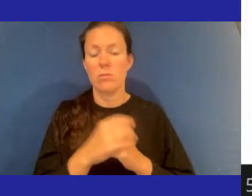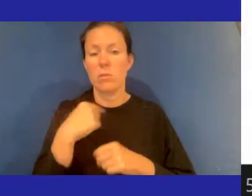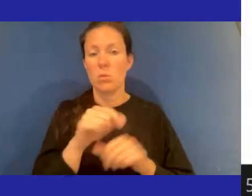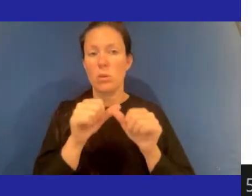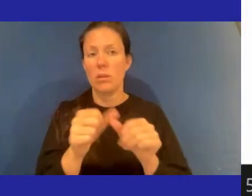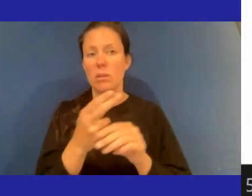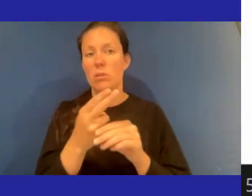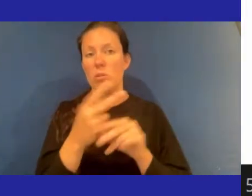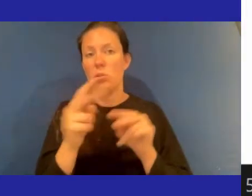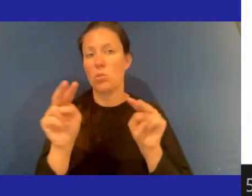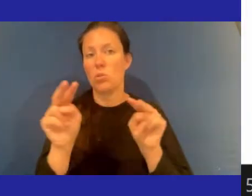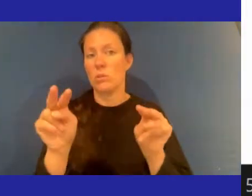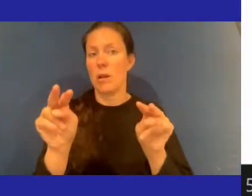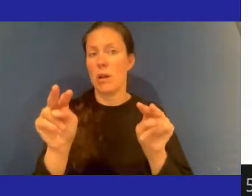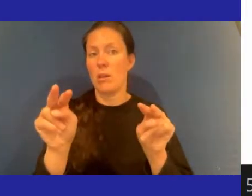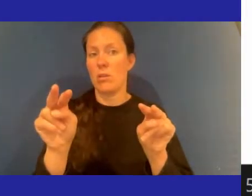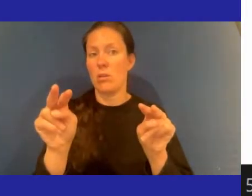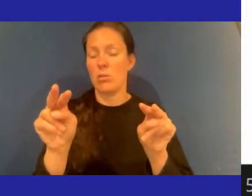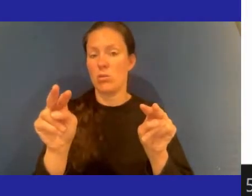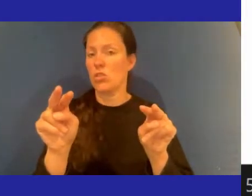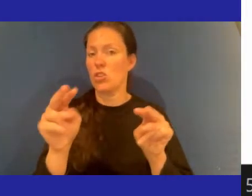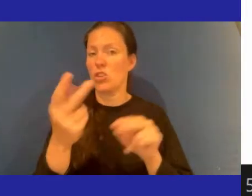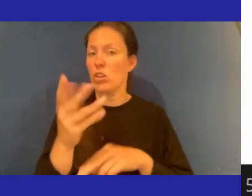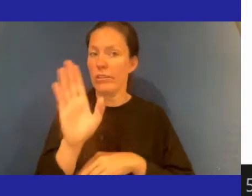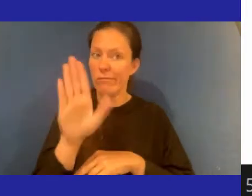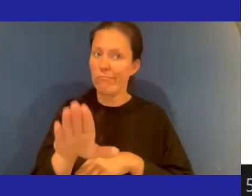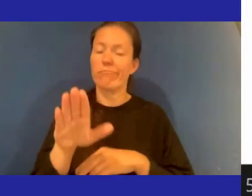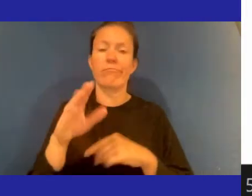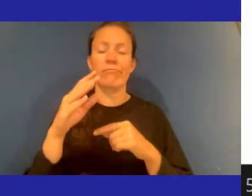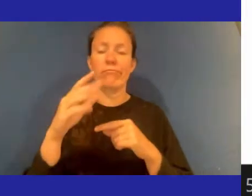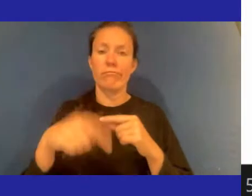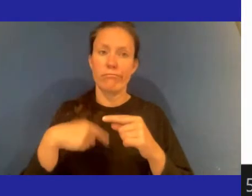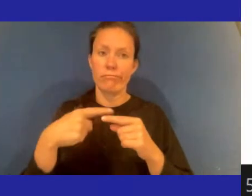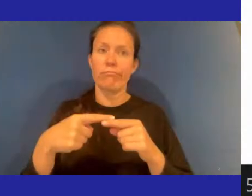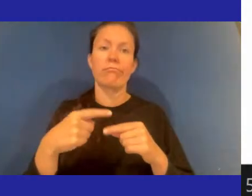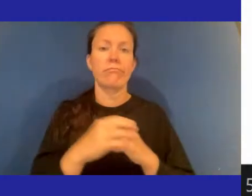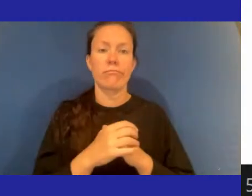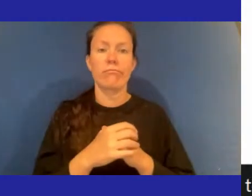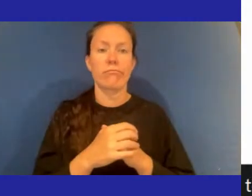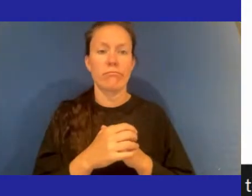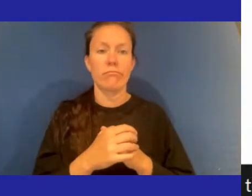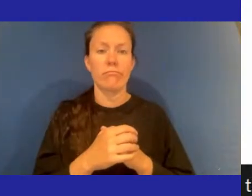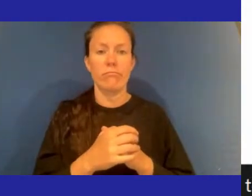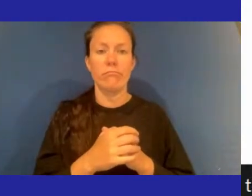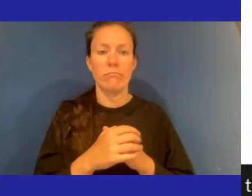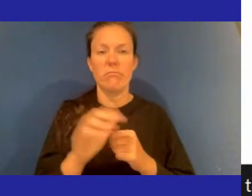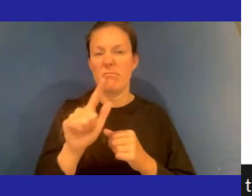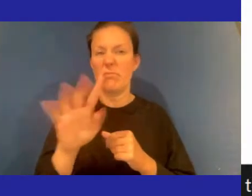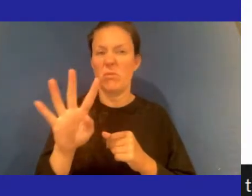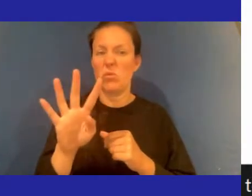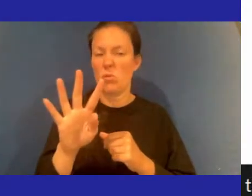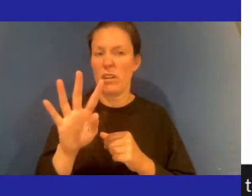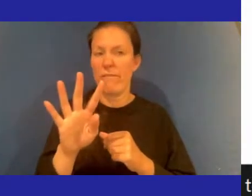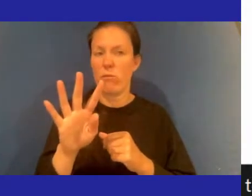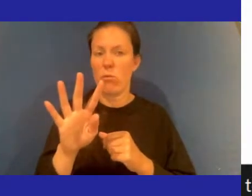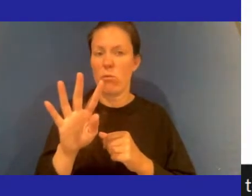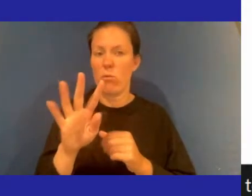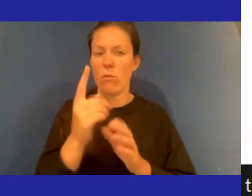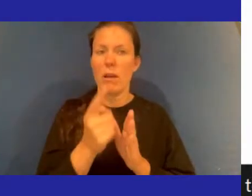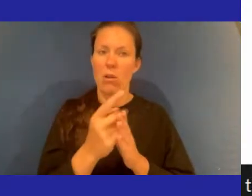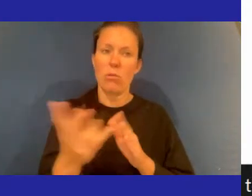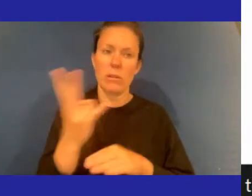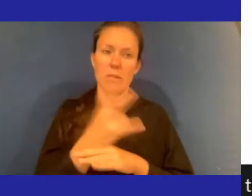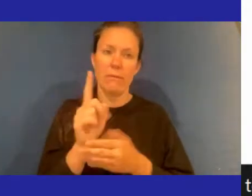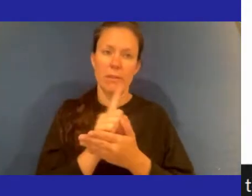monitor 24/7 now. Earlier this year, we became a 24/7 house from a security operations center